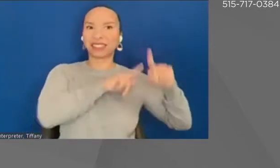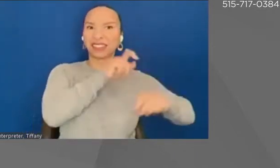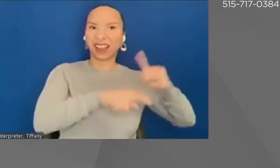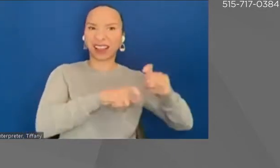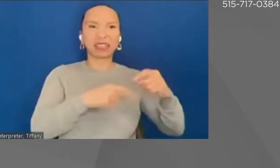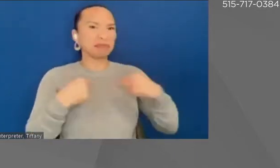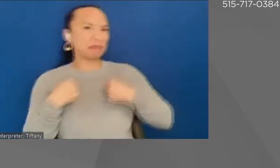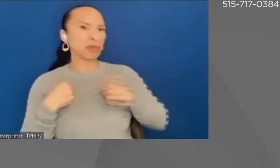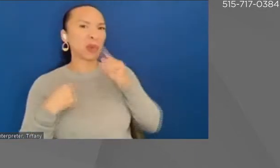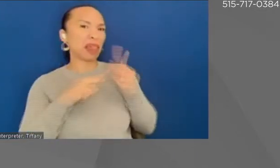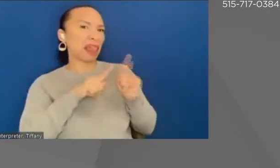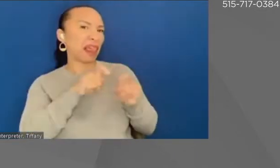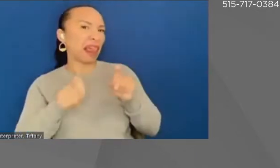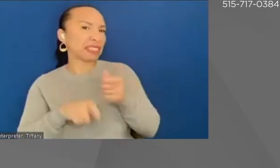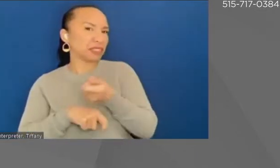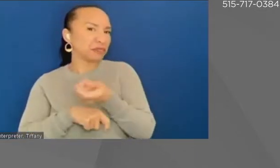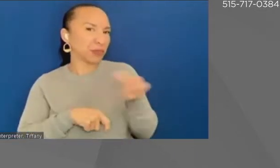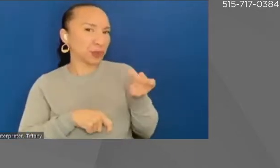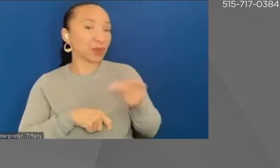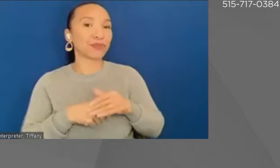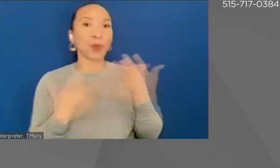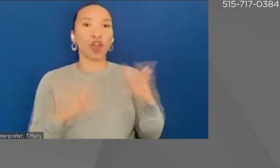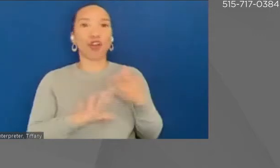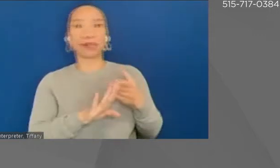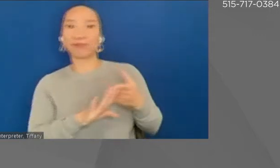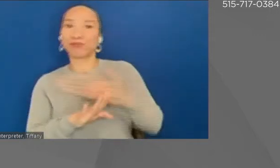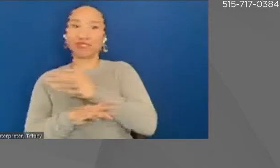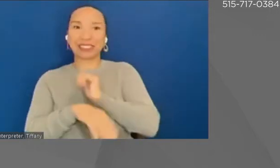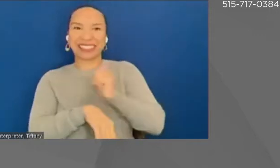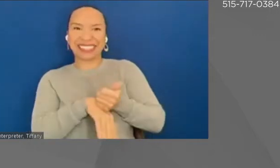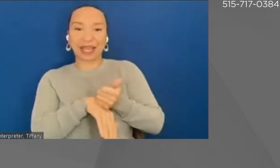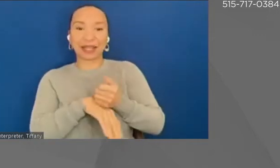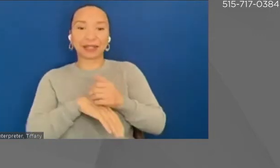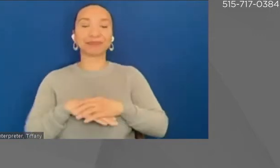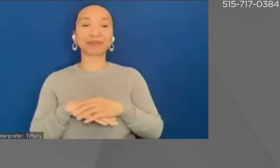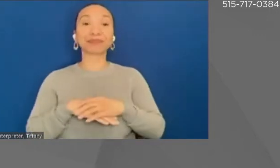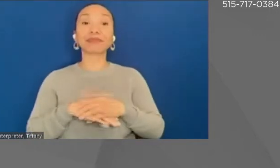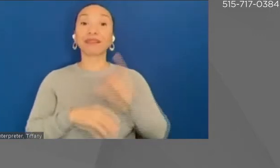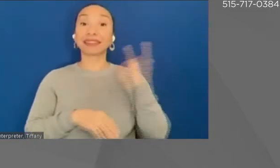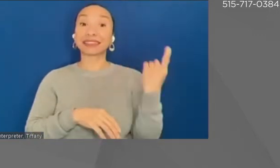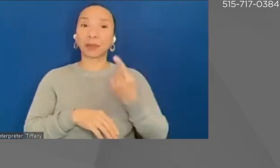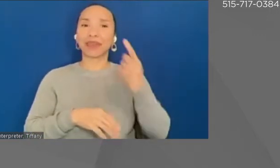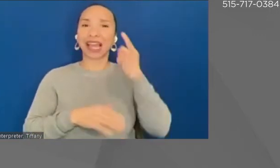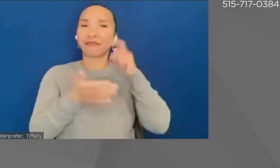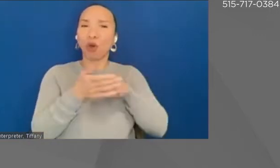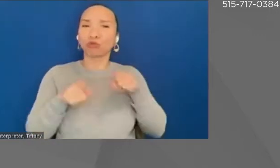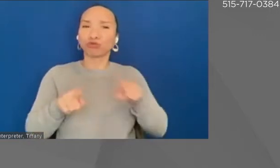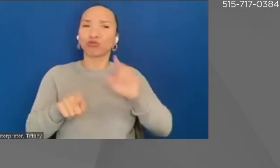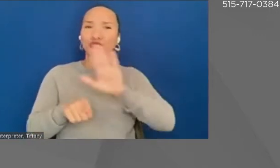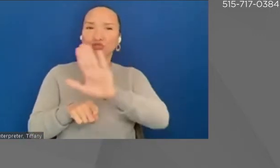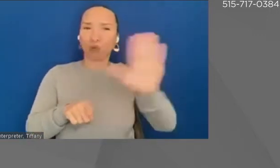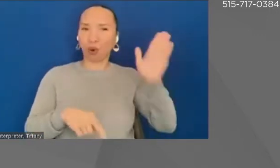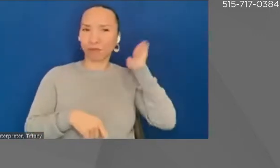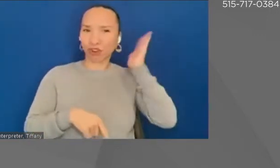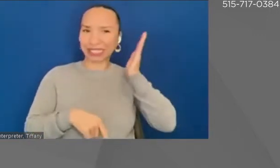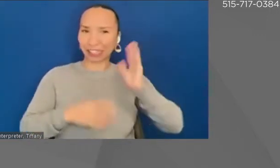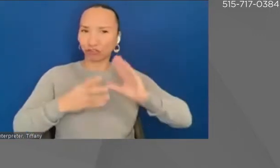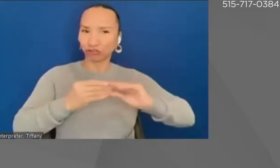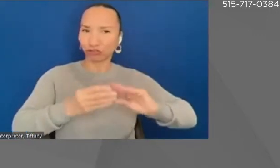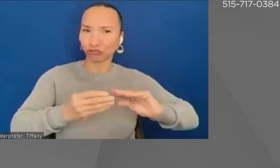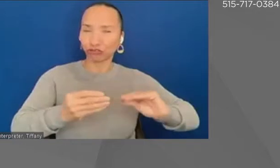questions that we already have pre-prepared. So something that I noticed throughout each of your presentations is you really talked about the impact